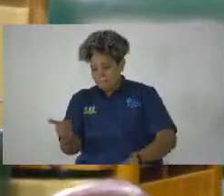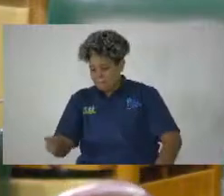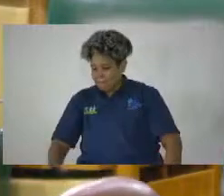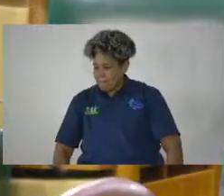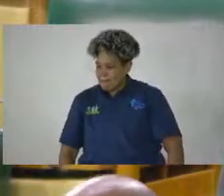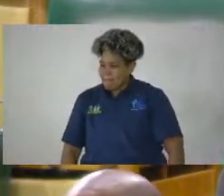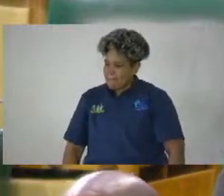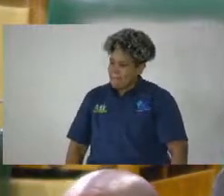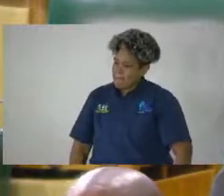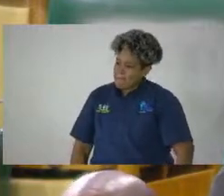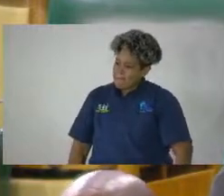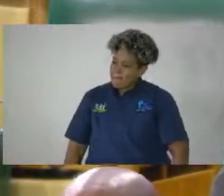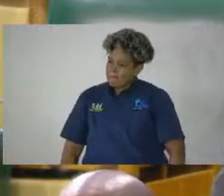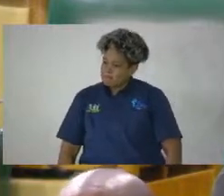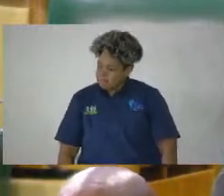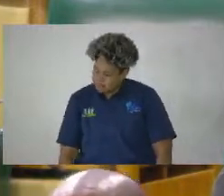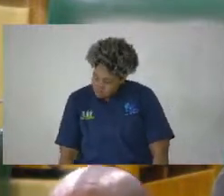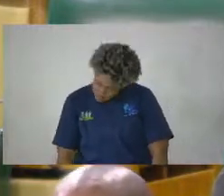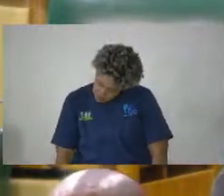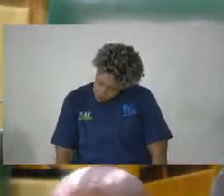Mr. Speaker.